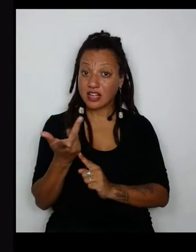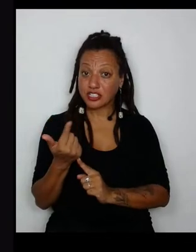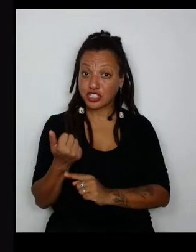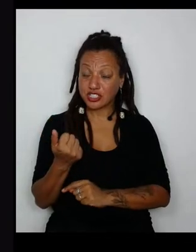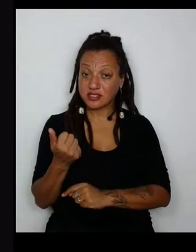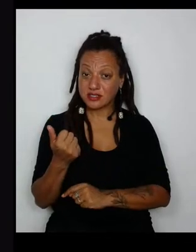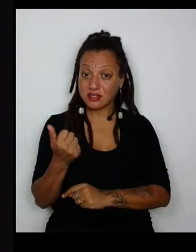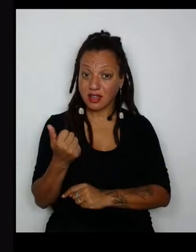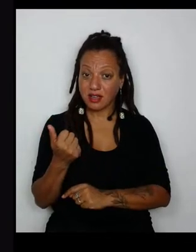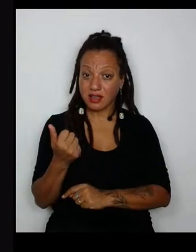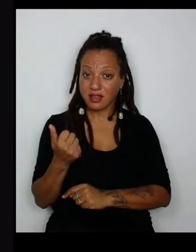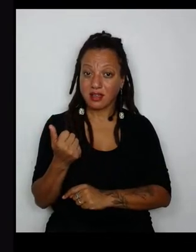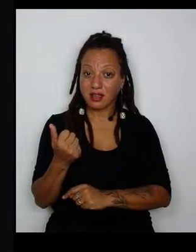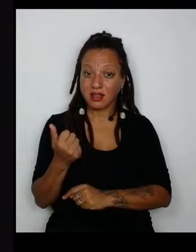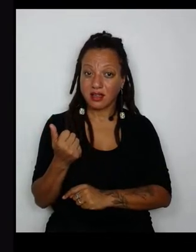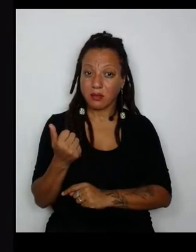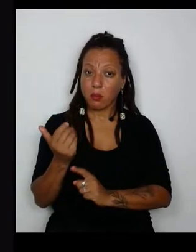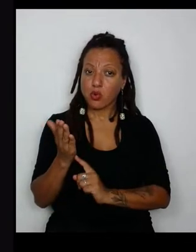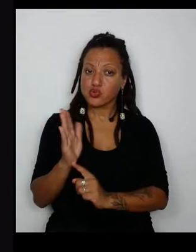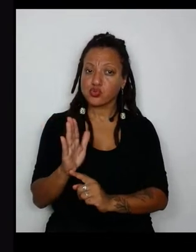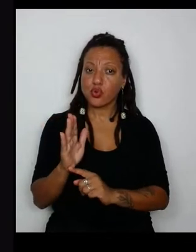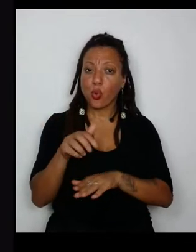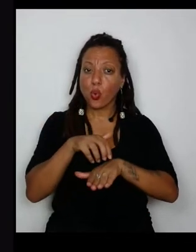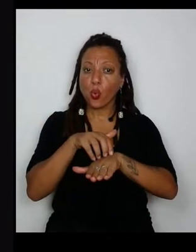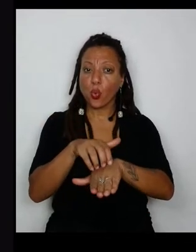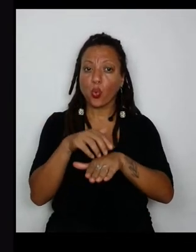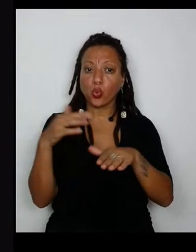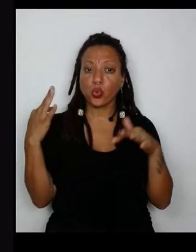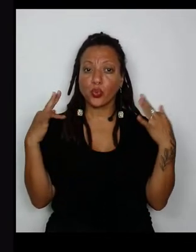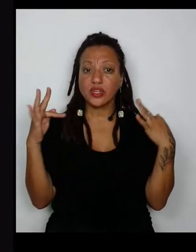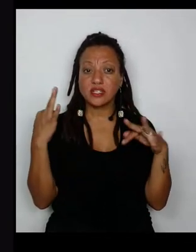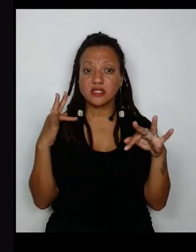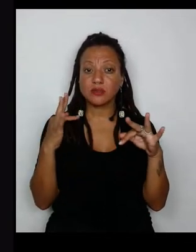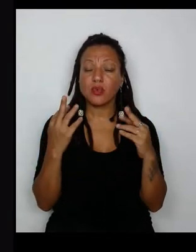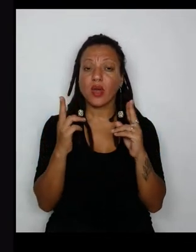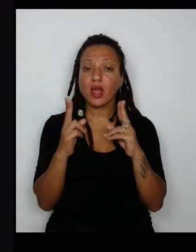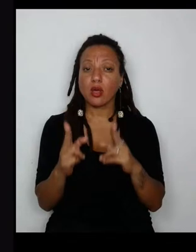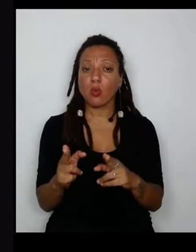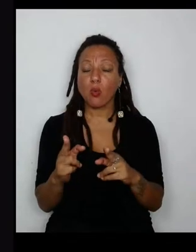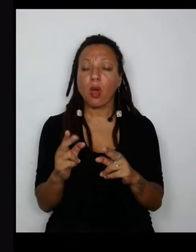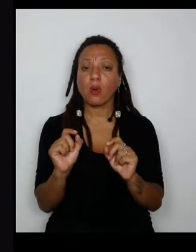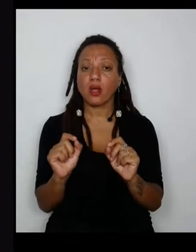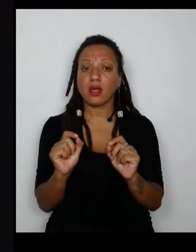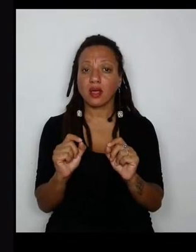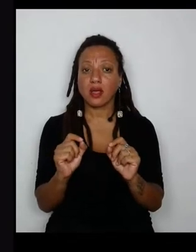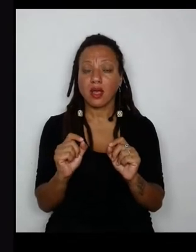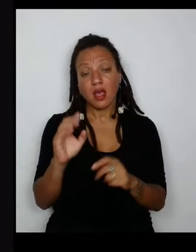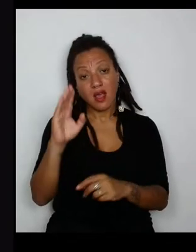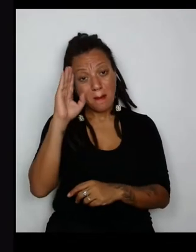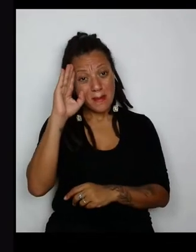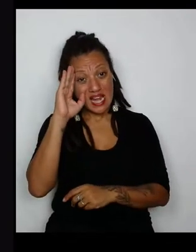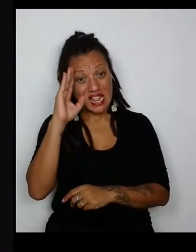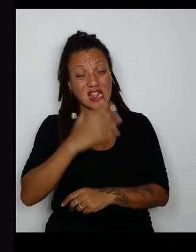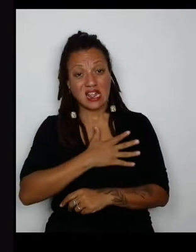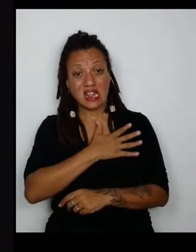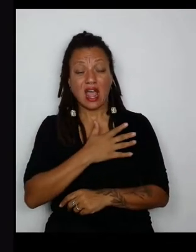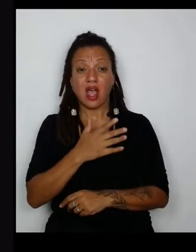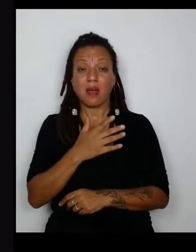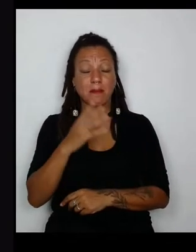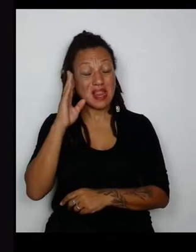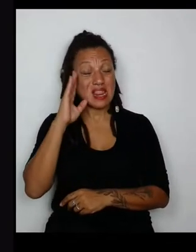by which military or palu para military forces ensure the smooth running of a tourist